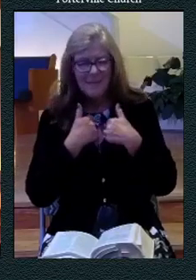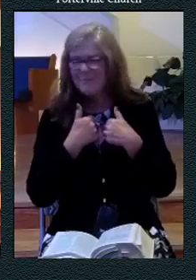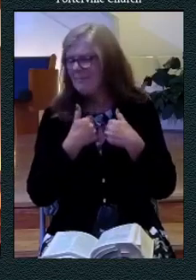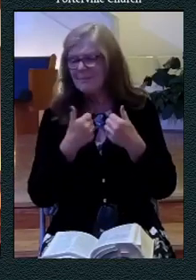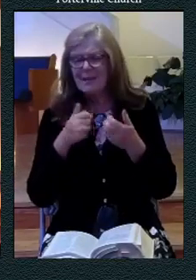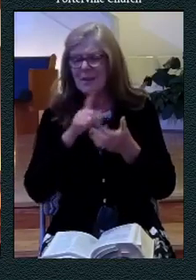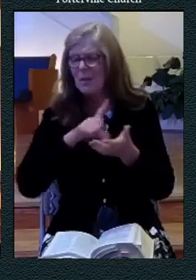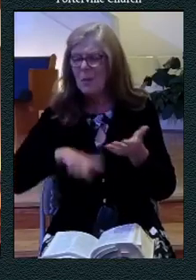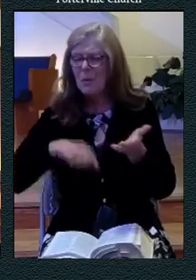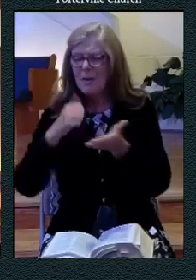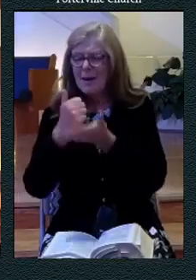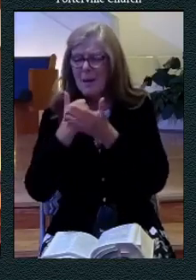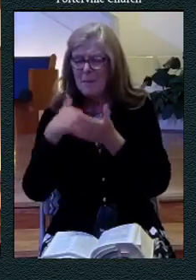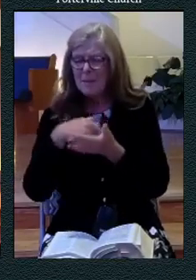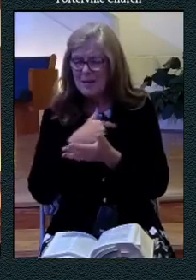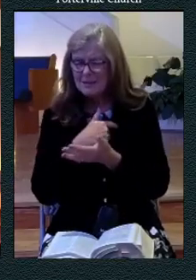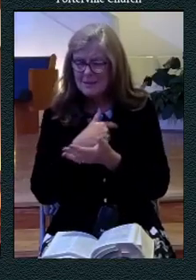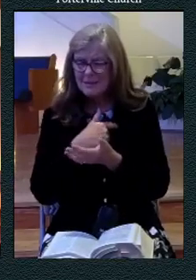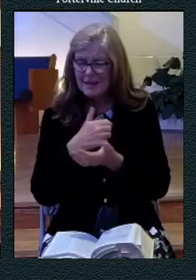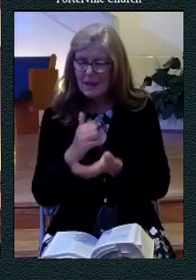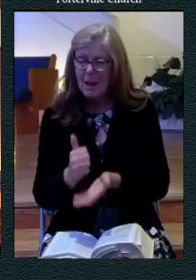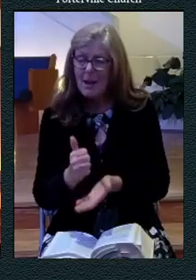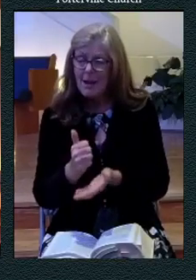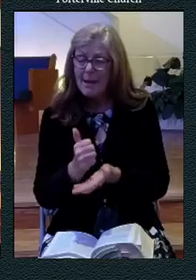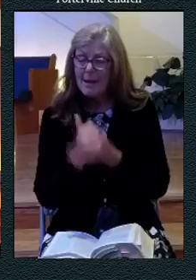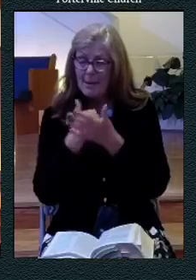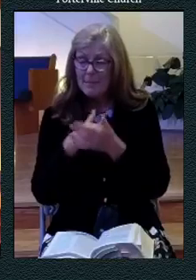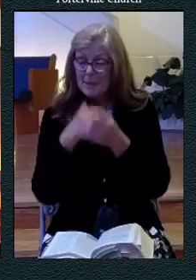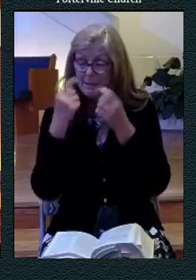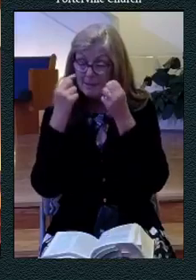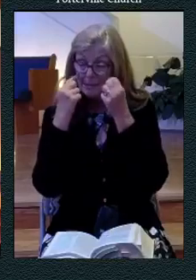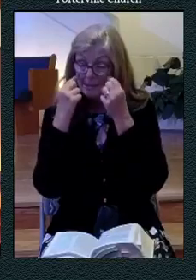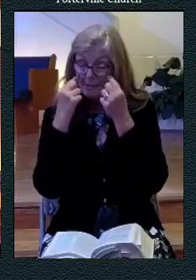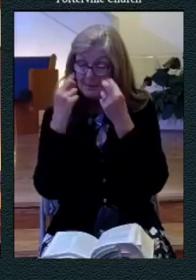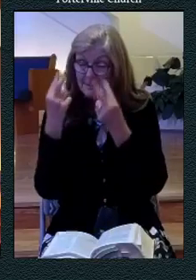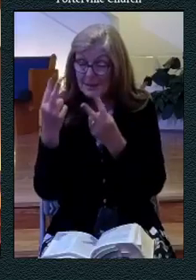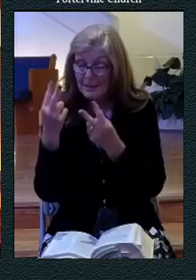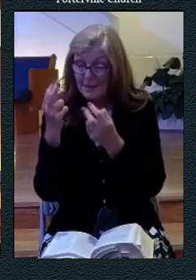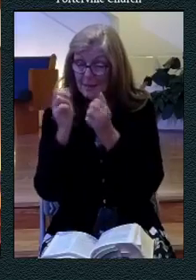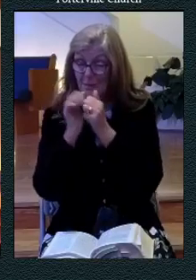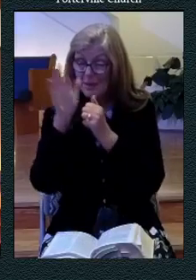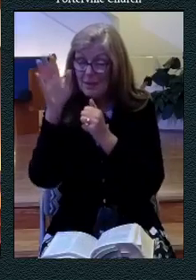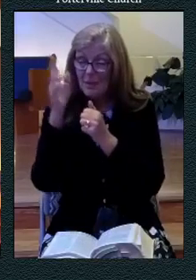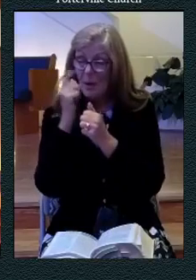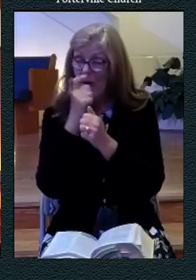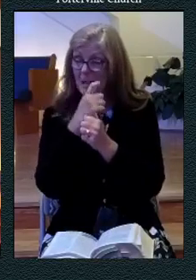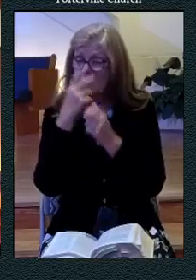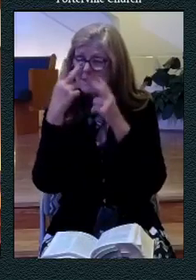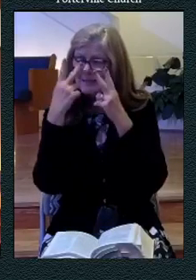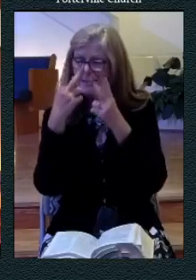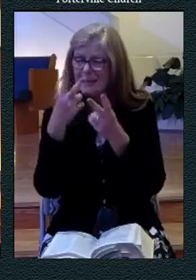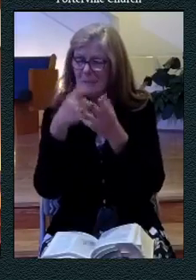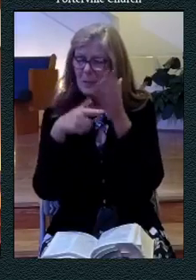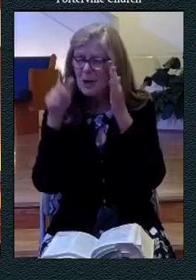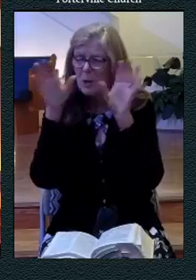Open our eyes again to the glory of who you are and what you have done, and may we